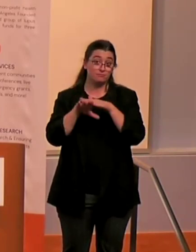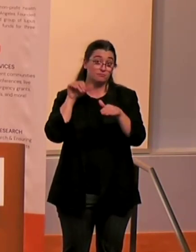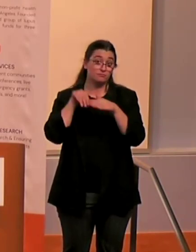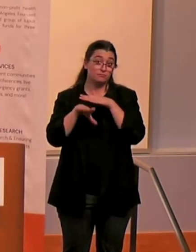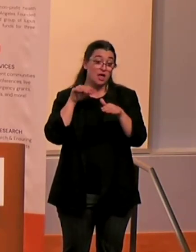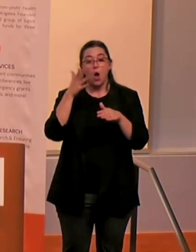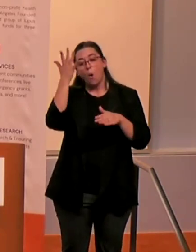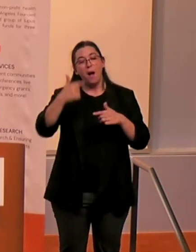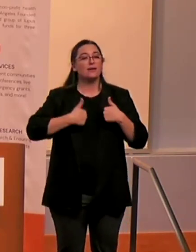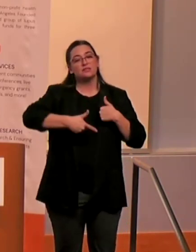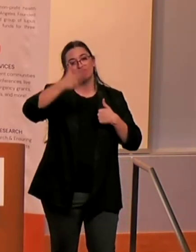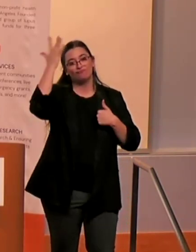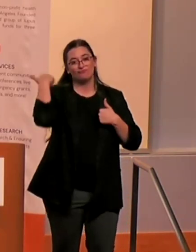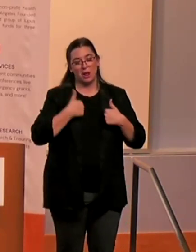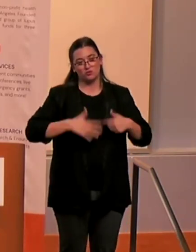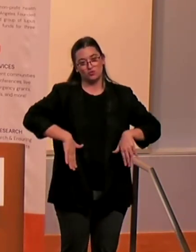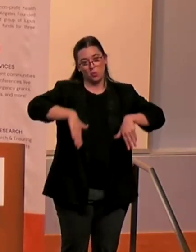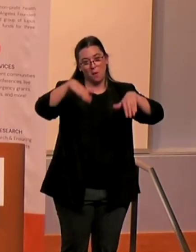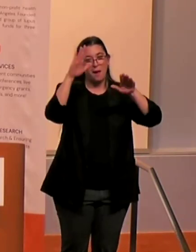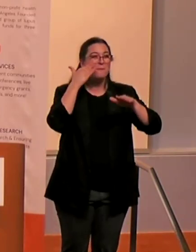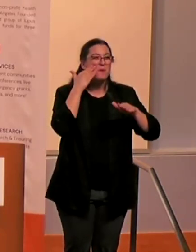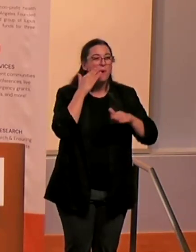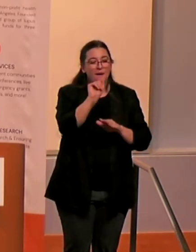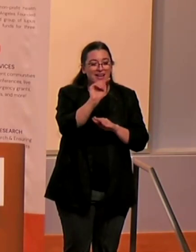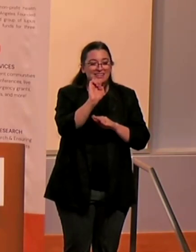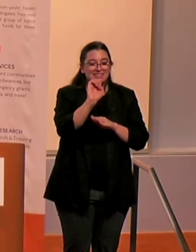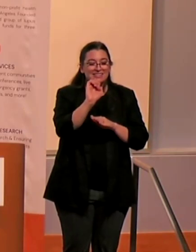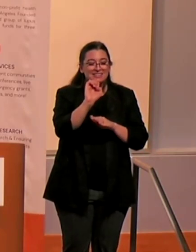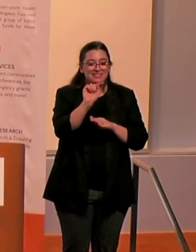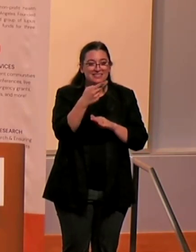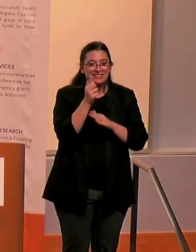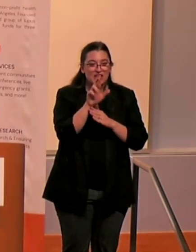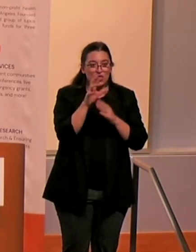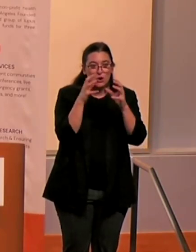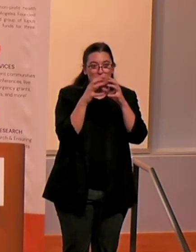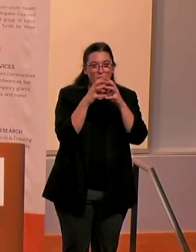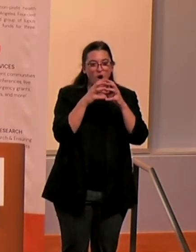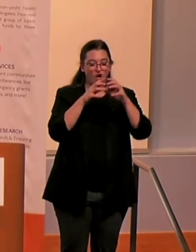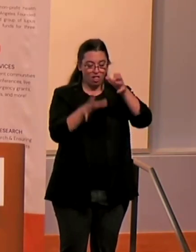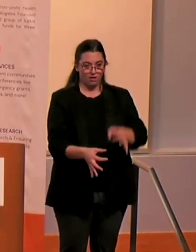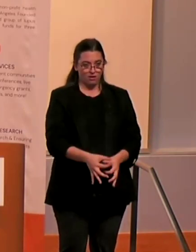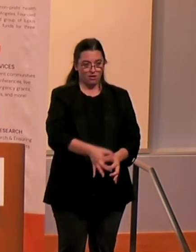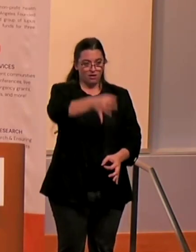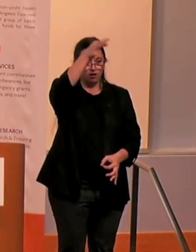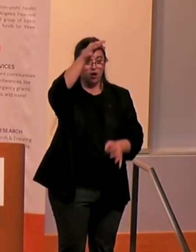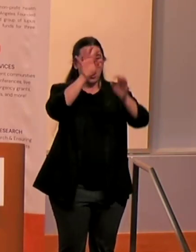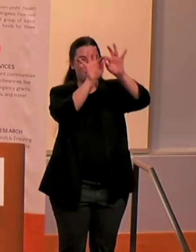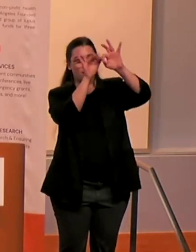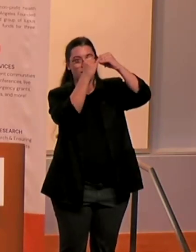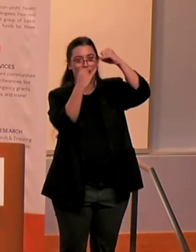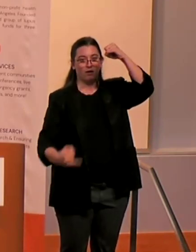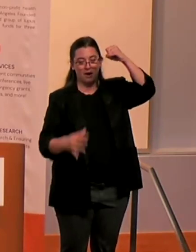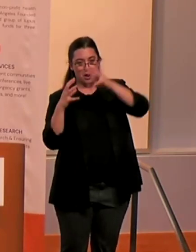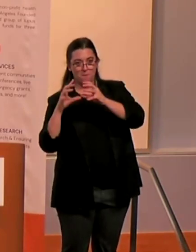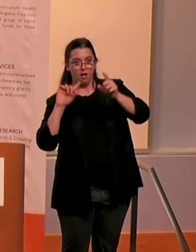tetherball, and my joints in my hands started hurting. So I stopped playing that sport, but the pain continued, and